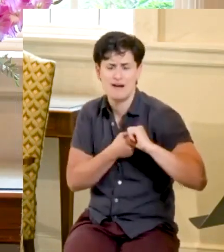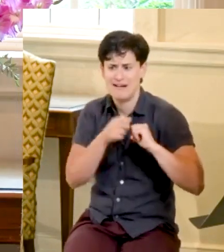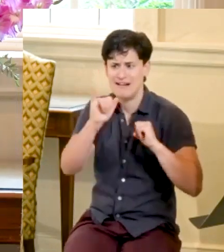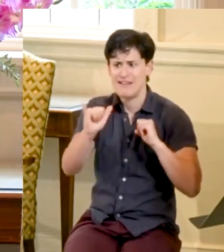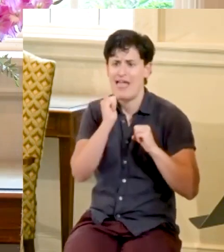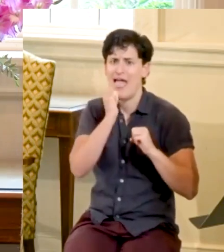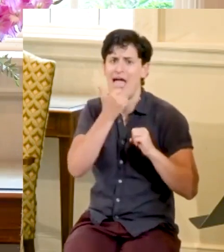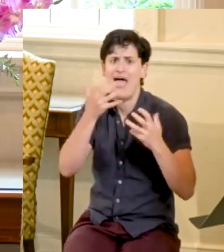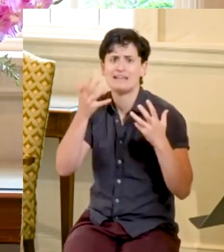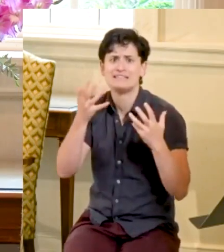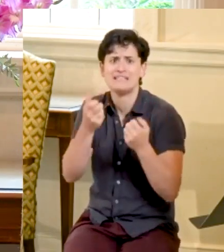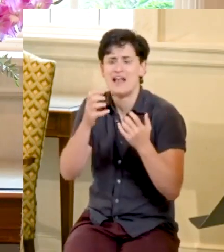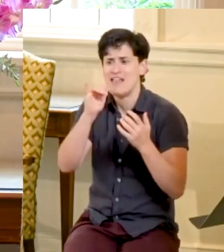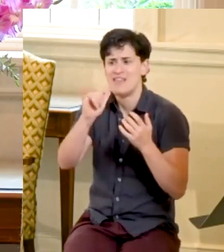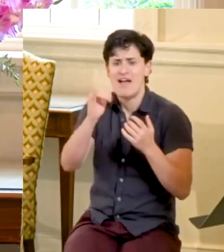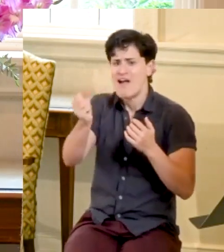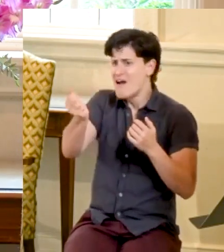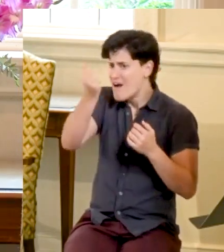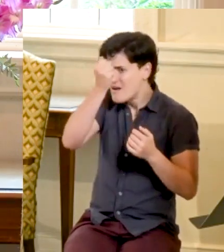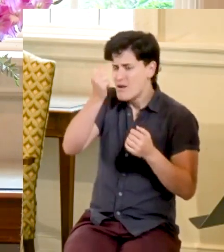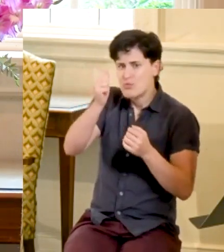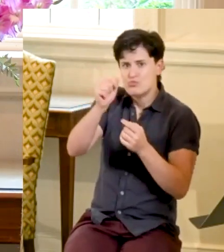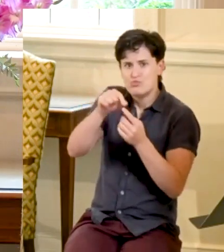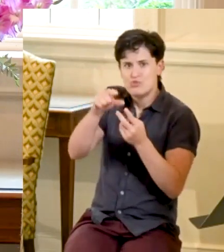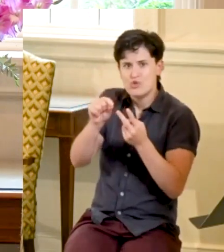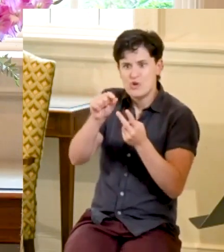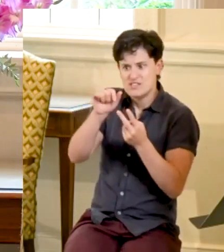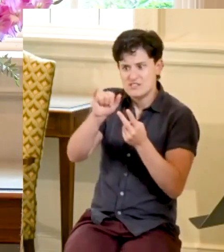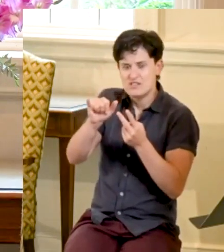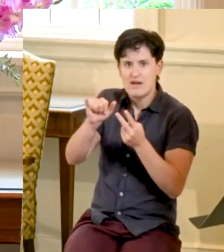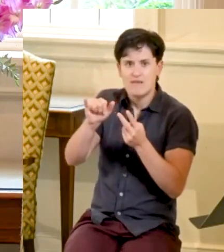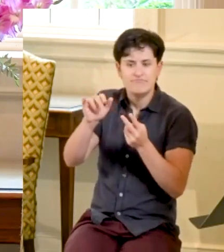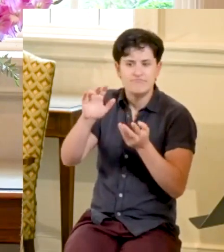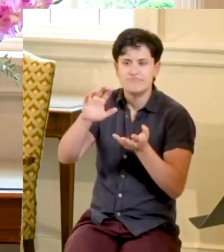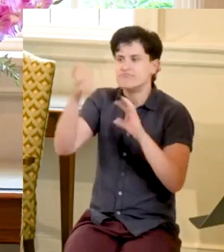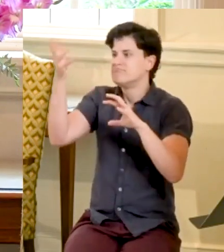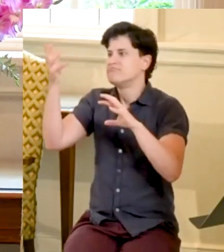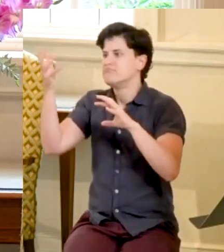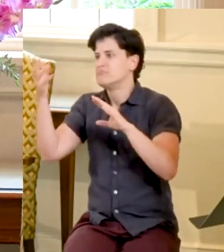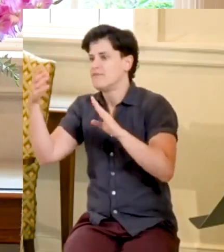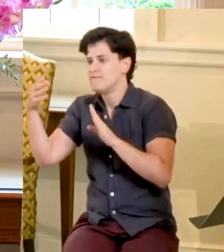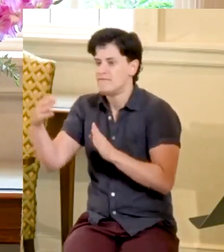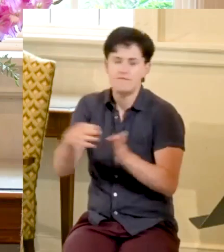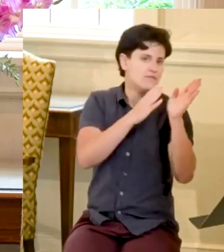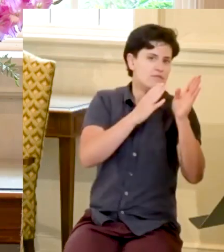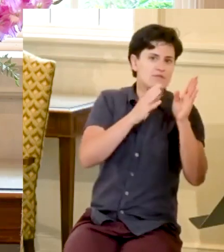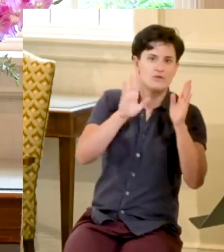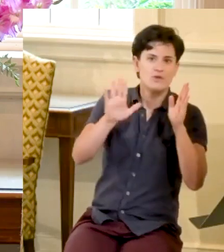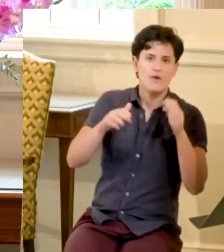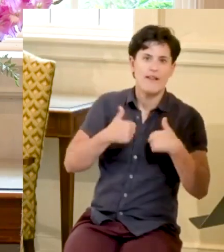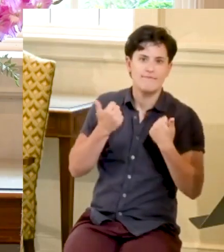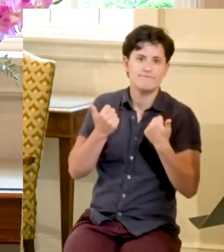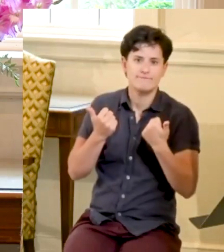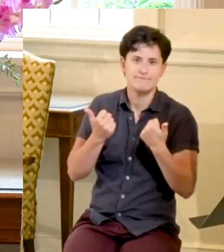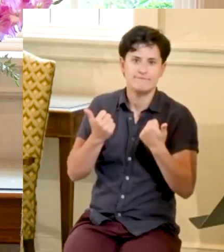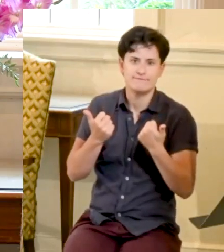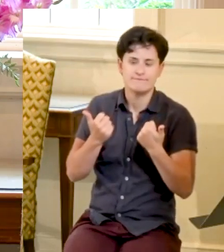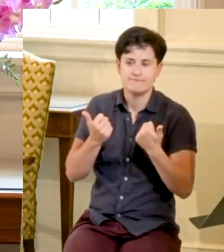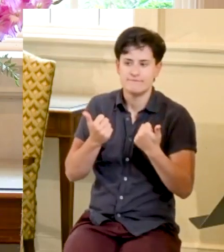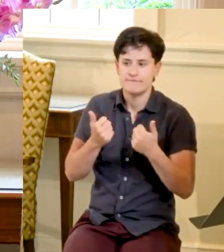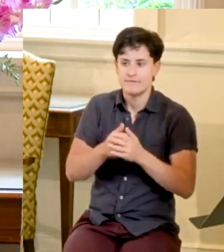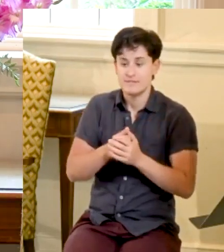accident, that dumb choice that rerouted your life. It's